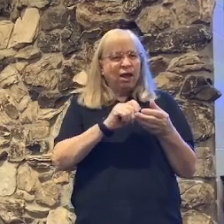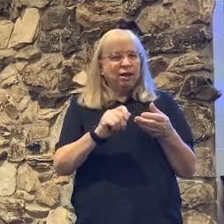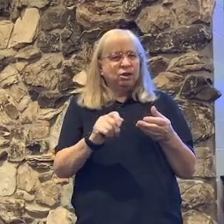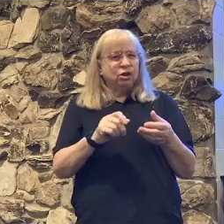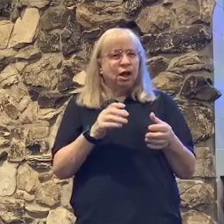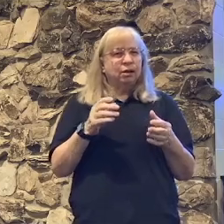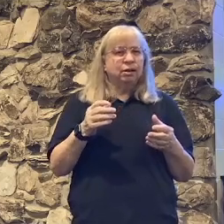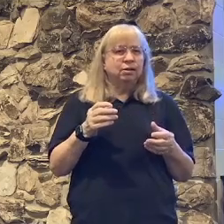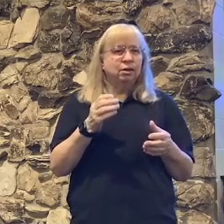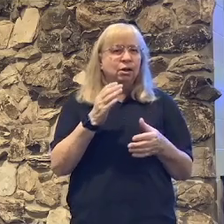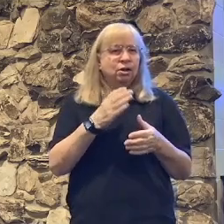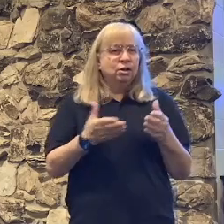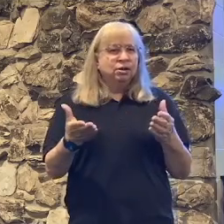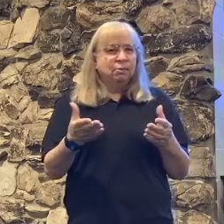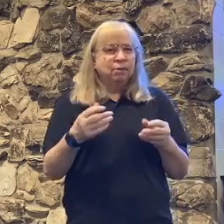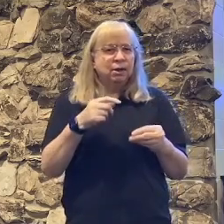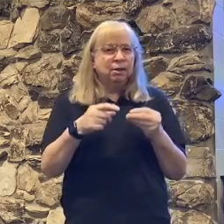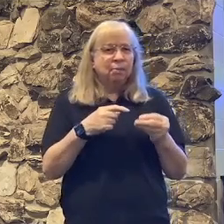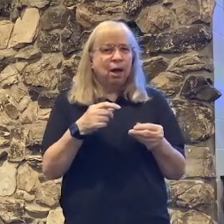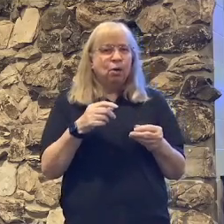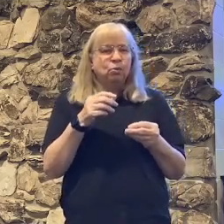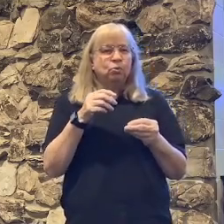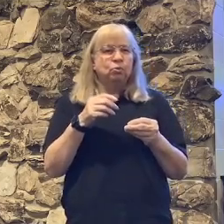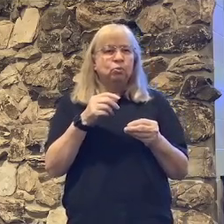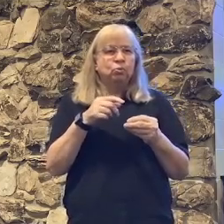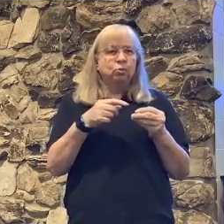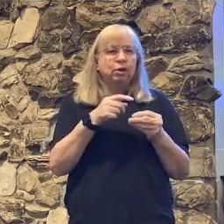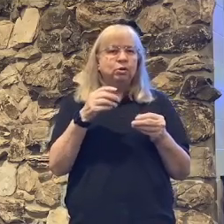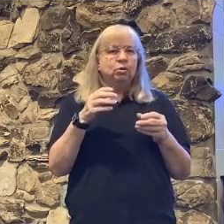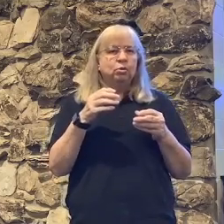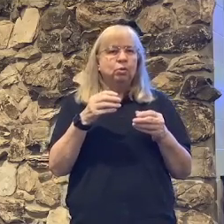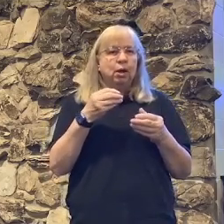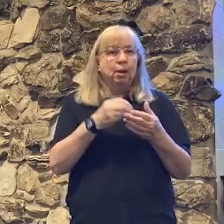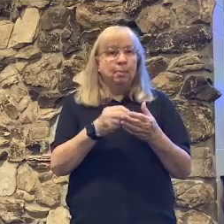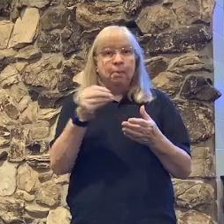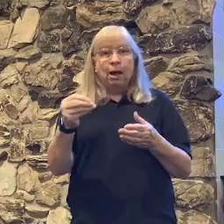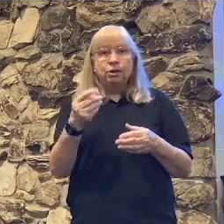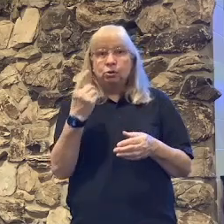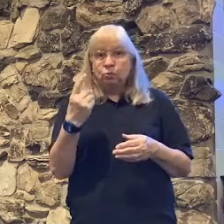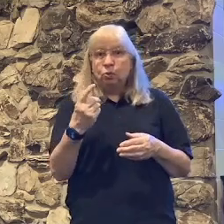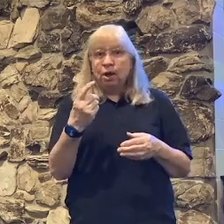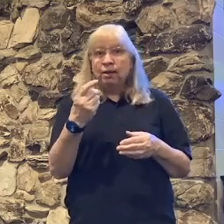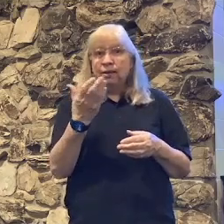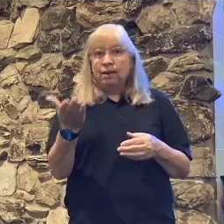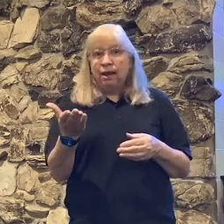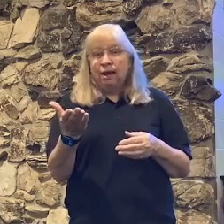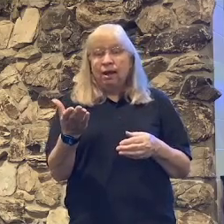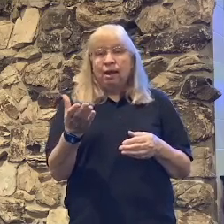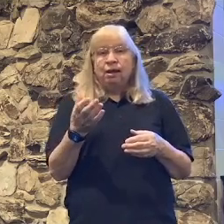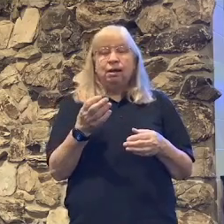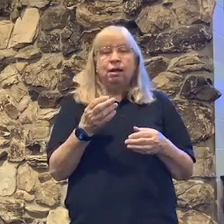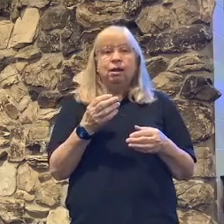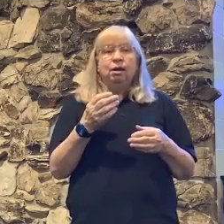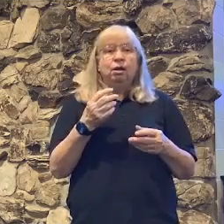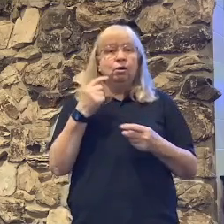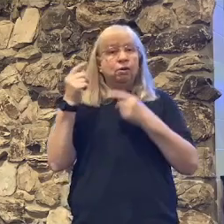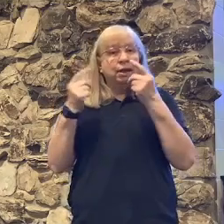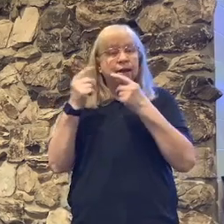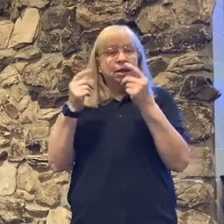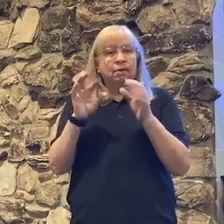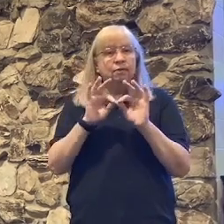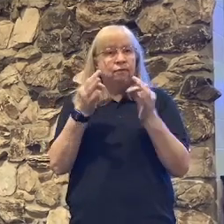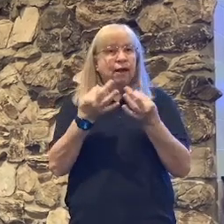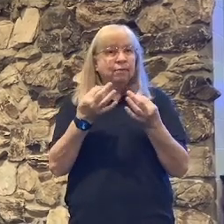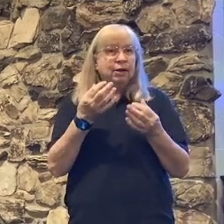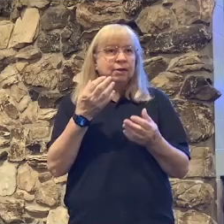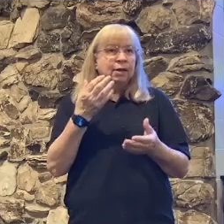is something about, you know, when you purchase that one, even if it's just one item, you're thinking of the family that may